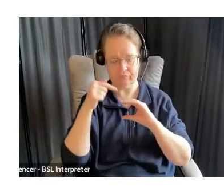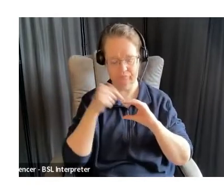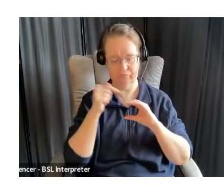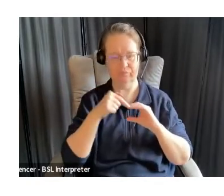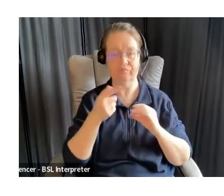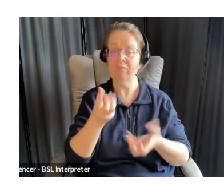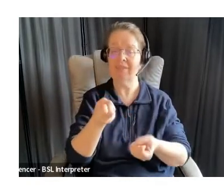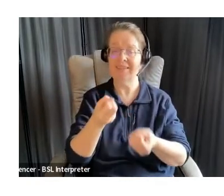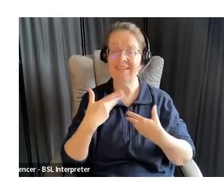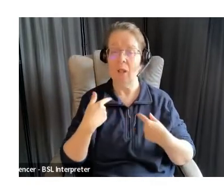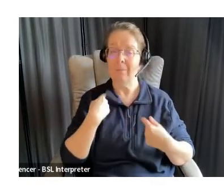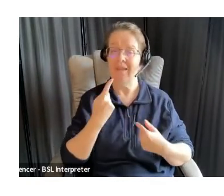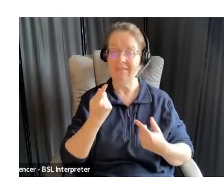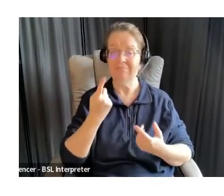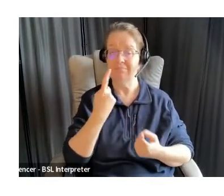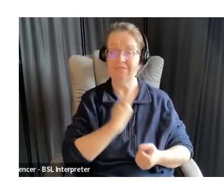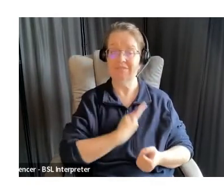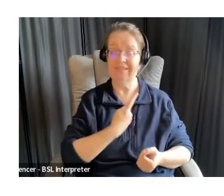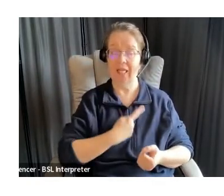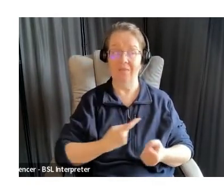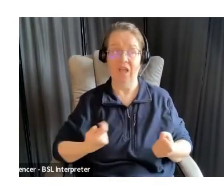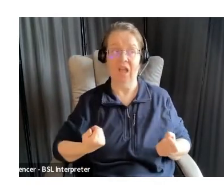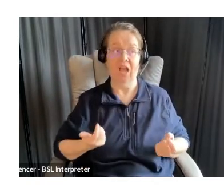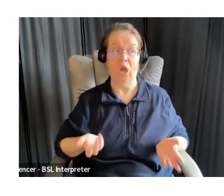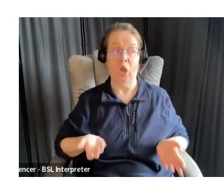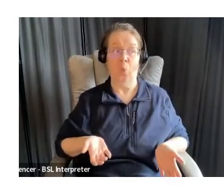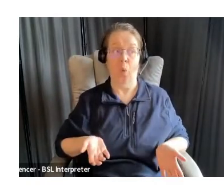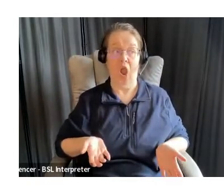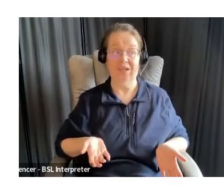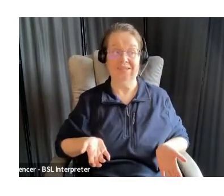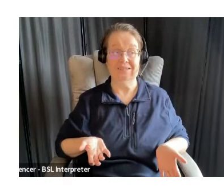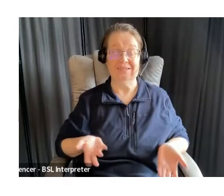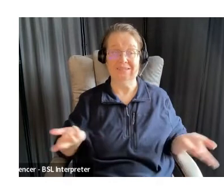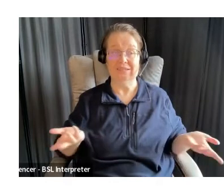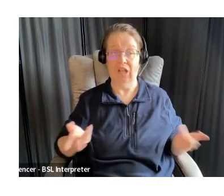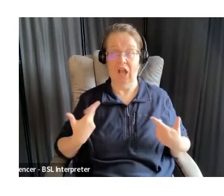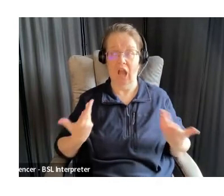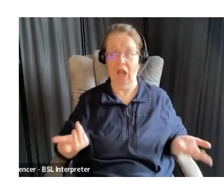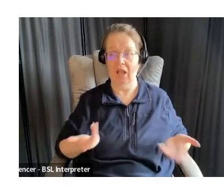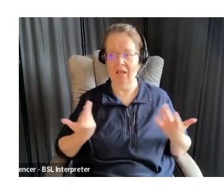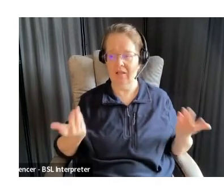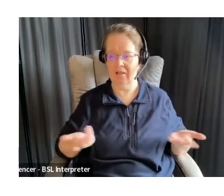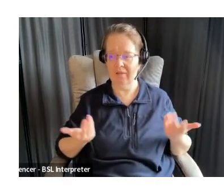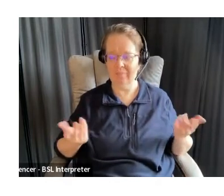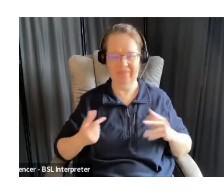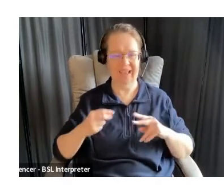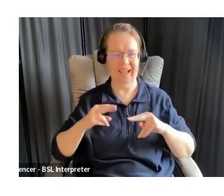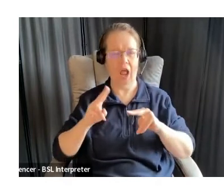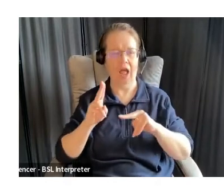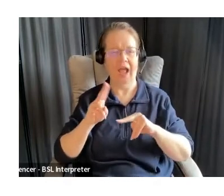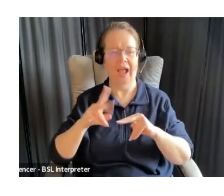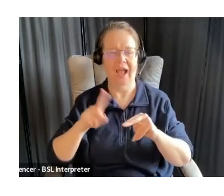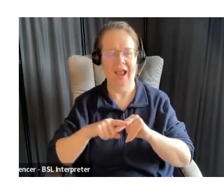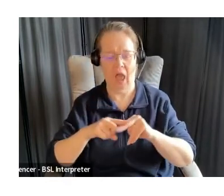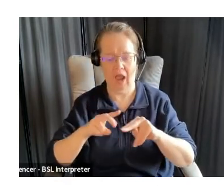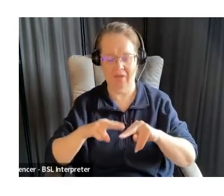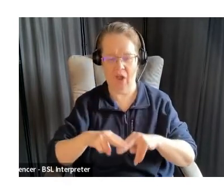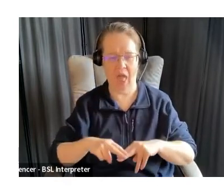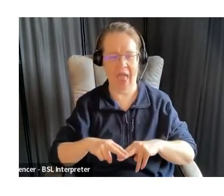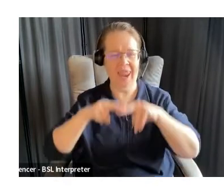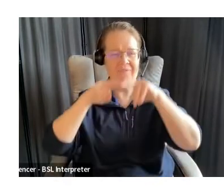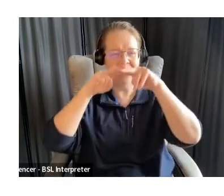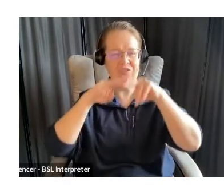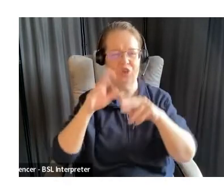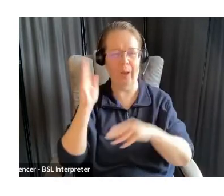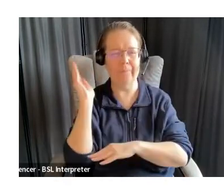about yourself. Well, what you want to do is you want to do like an elevator pitch, a couple of sentences. You